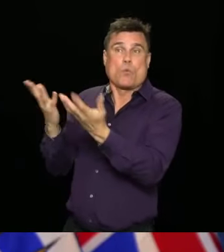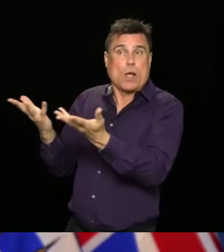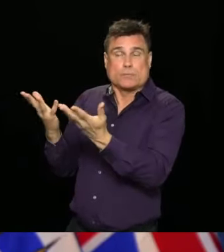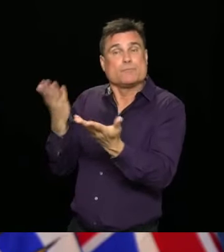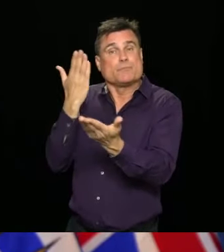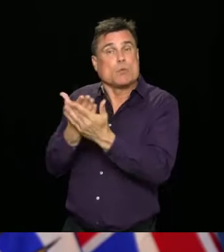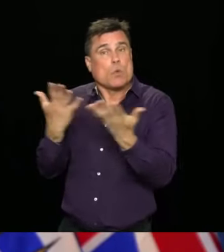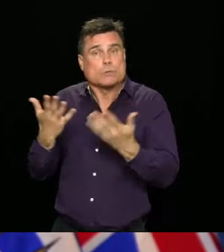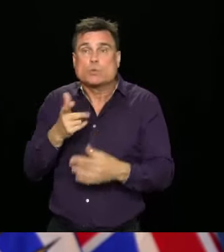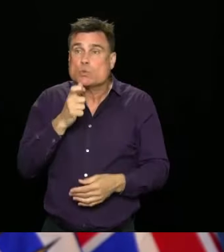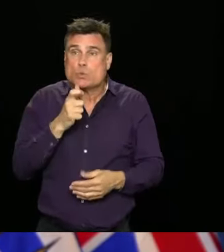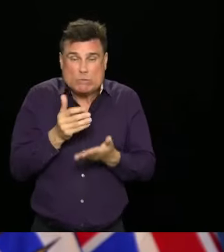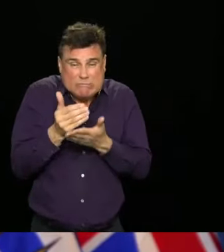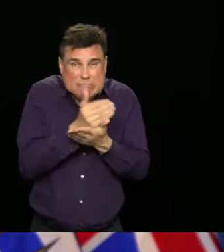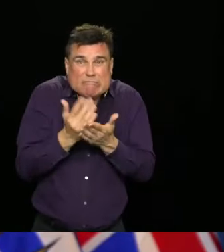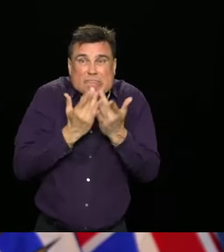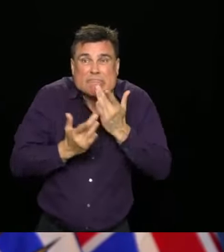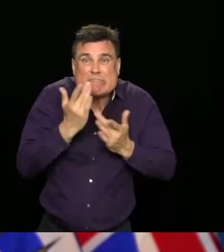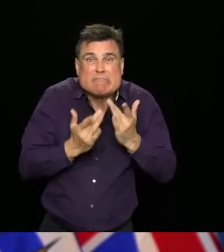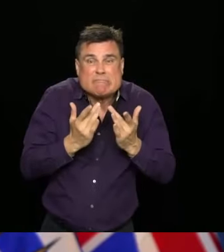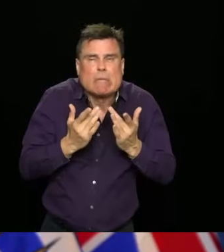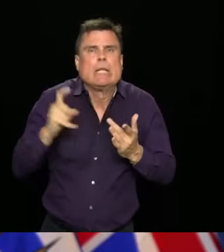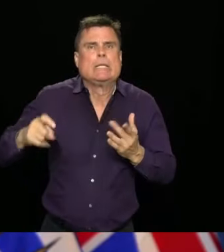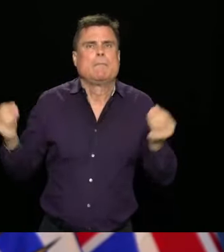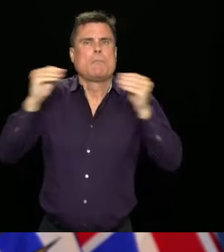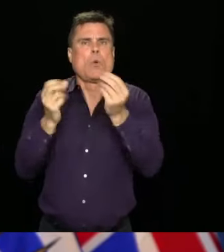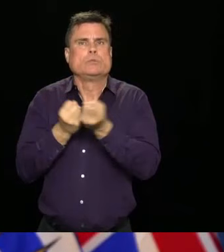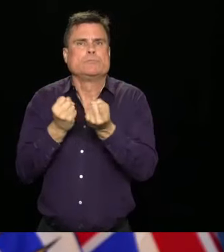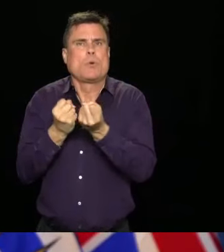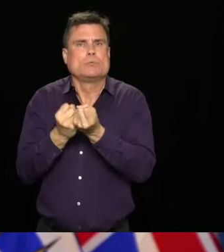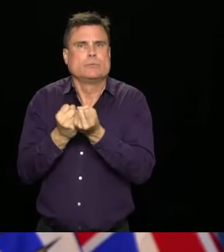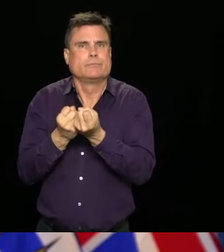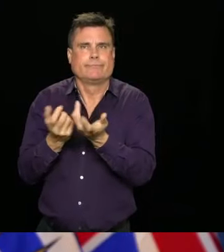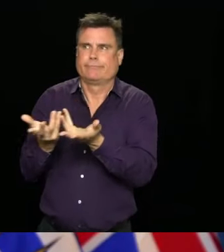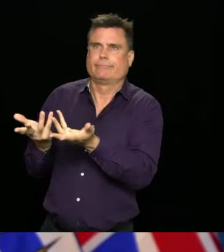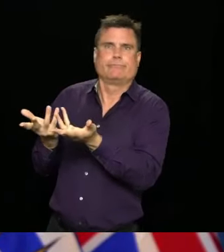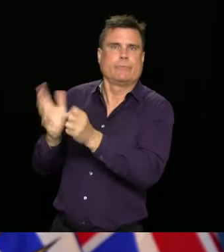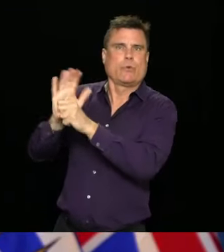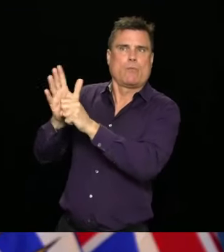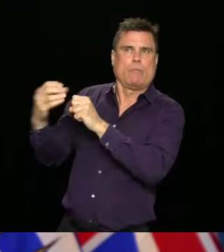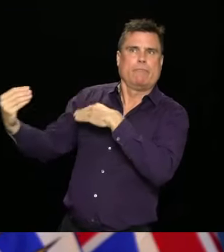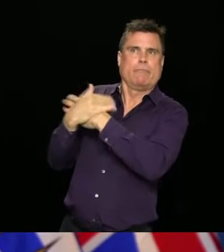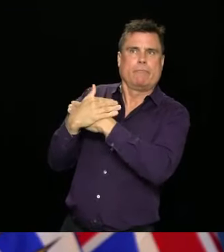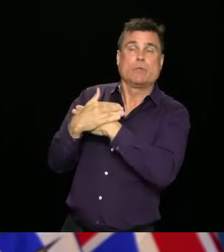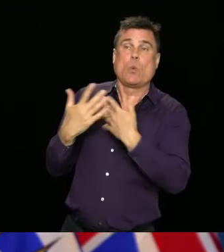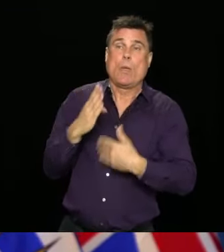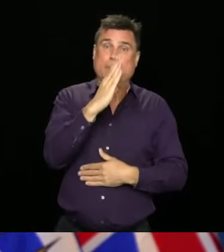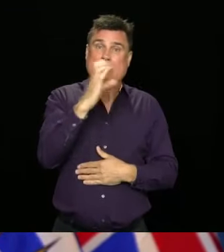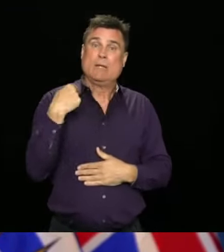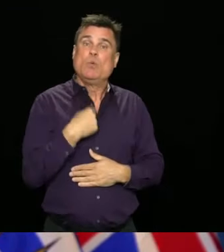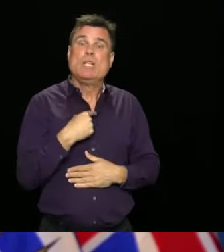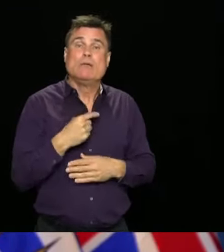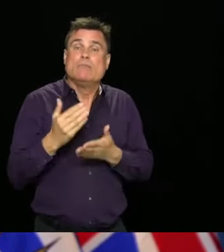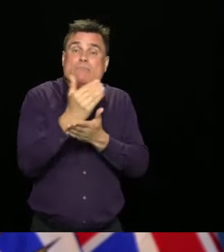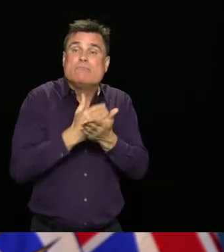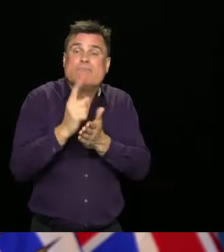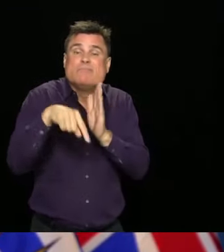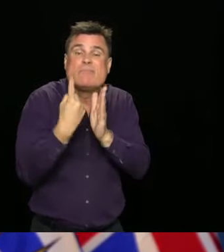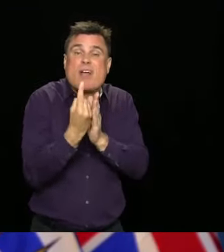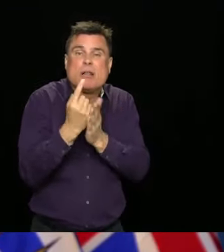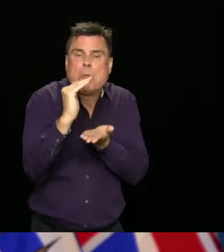paid workers see an increase and see the support that's there. We won't have a strong economy in British Columbia if the lowest paid workers